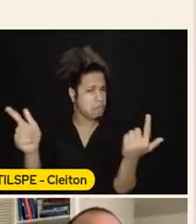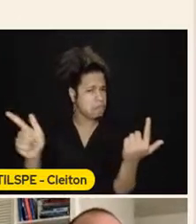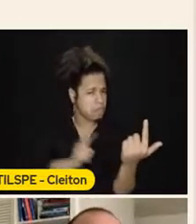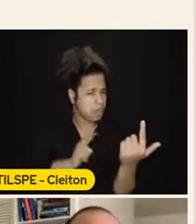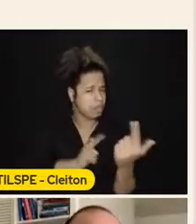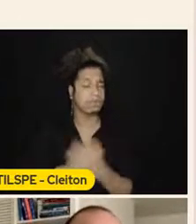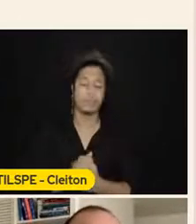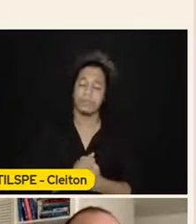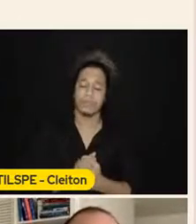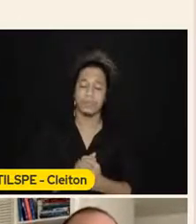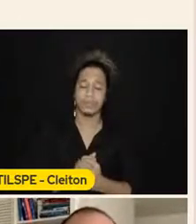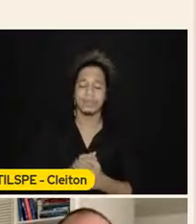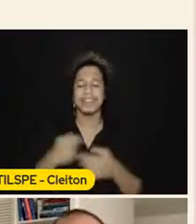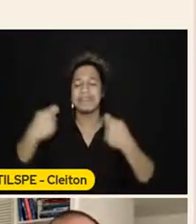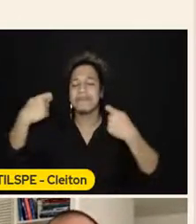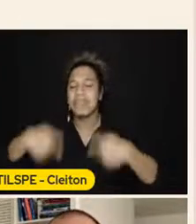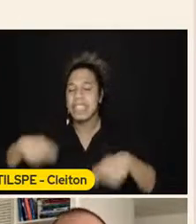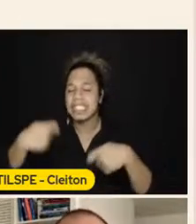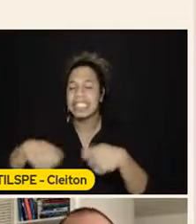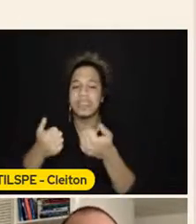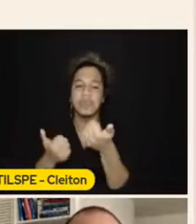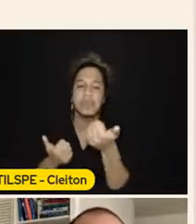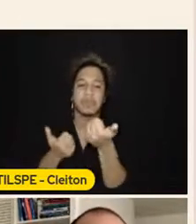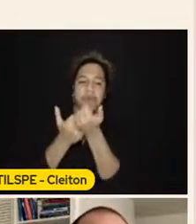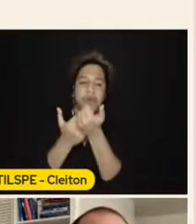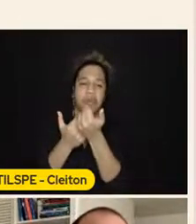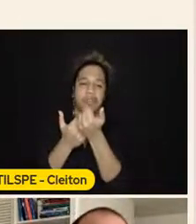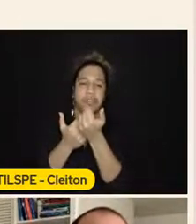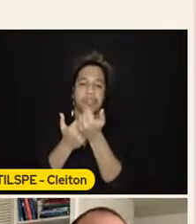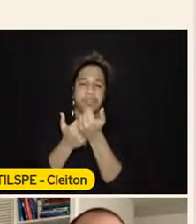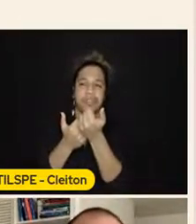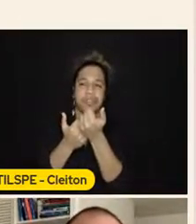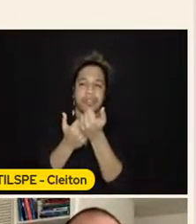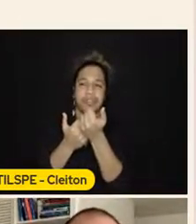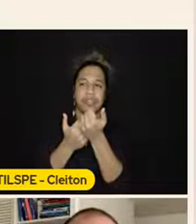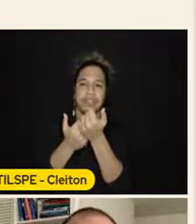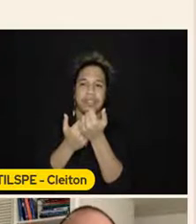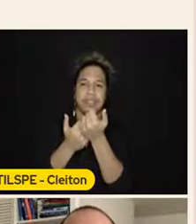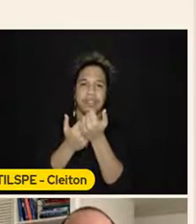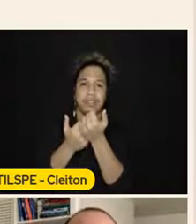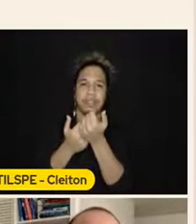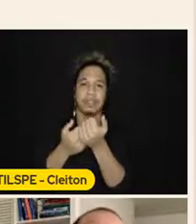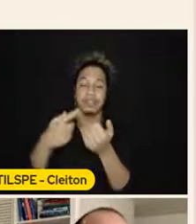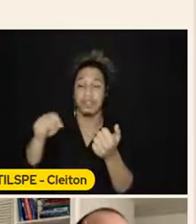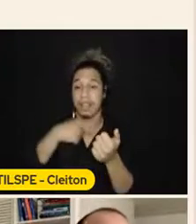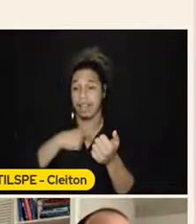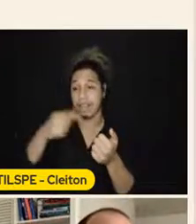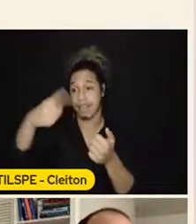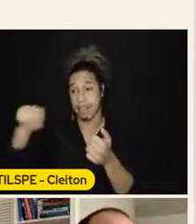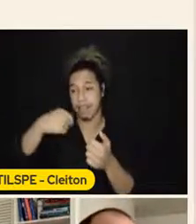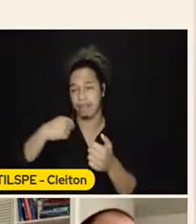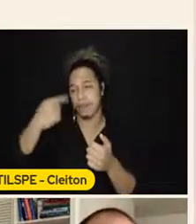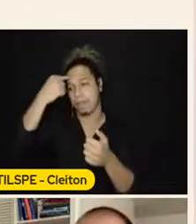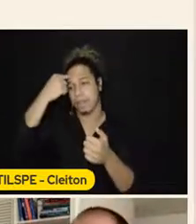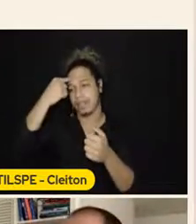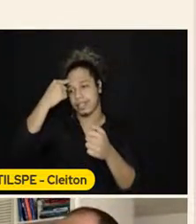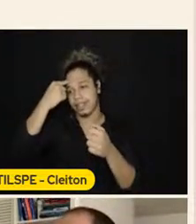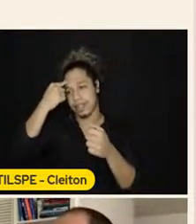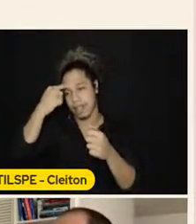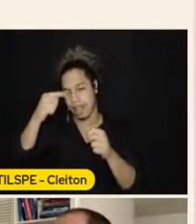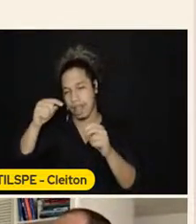they need some support in the sense of nurturing this growth mindset. And we can bring this in a math